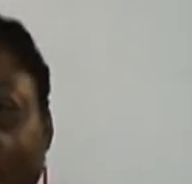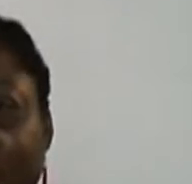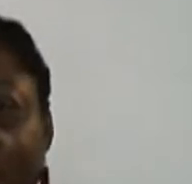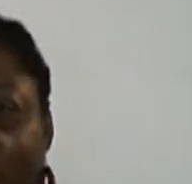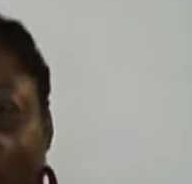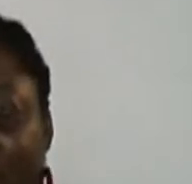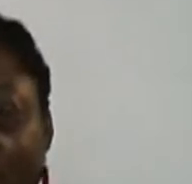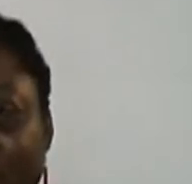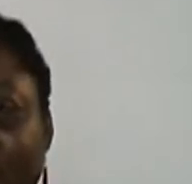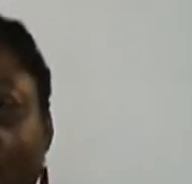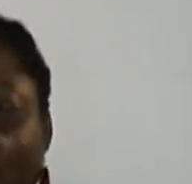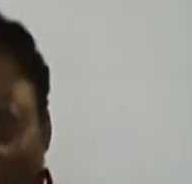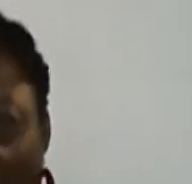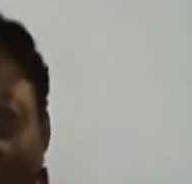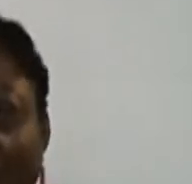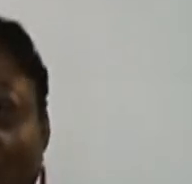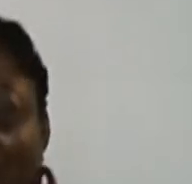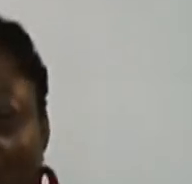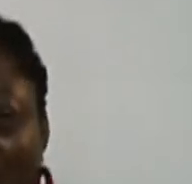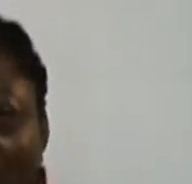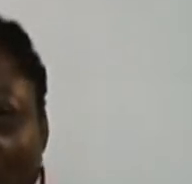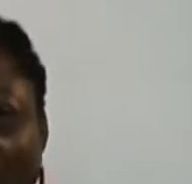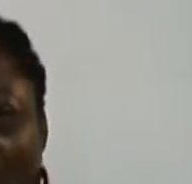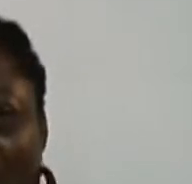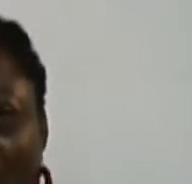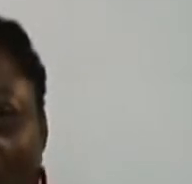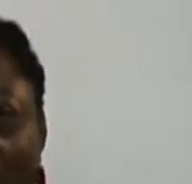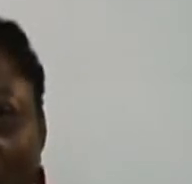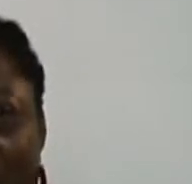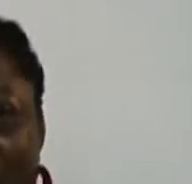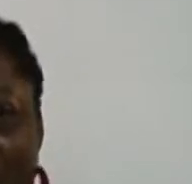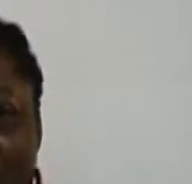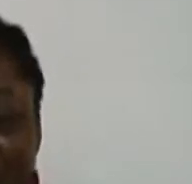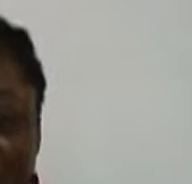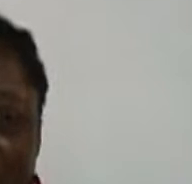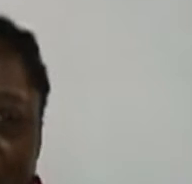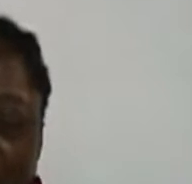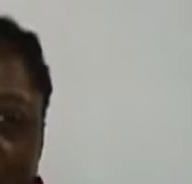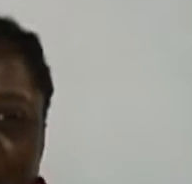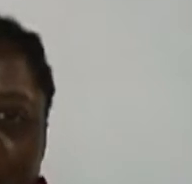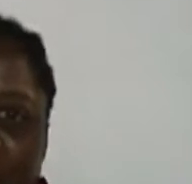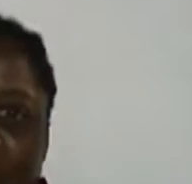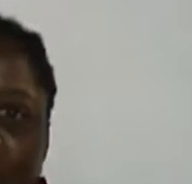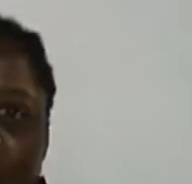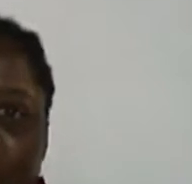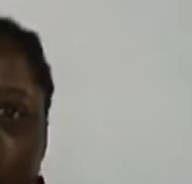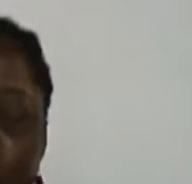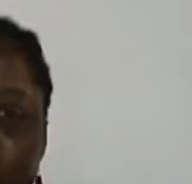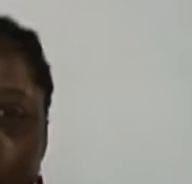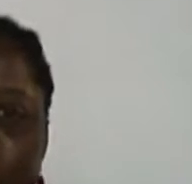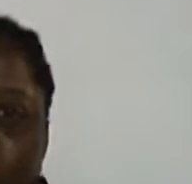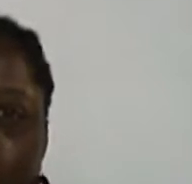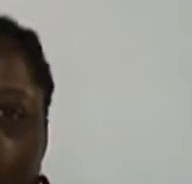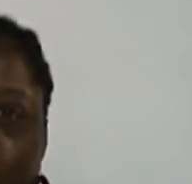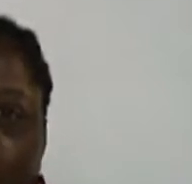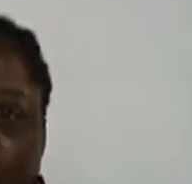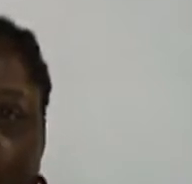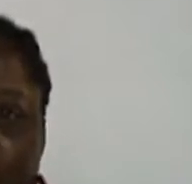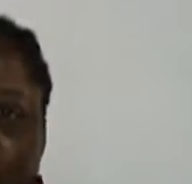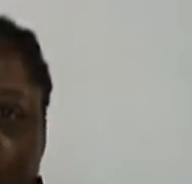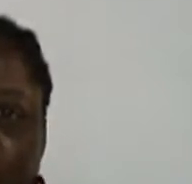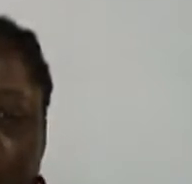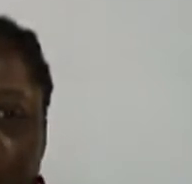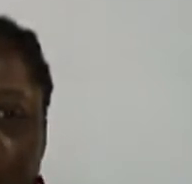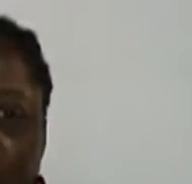Dr. Kai Morgan, Mr. Warren Thompson, Deputy Registrar, National Children's Registry, NCR, and Mr.